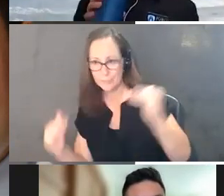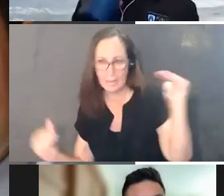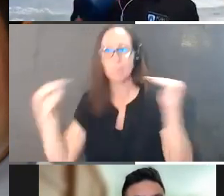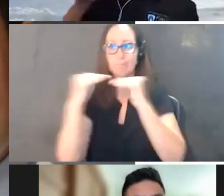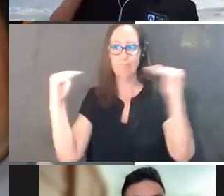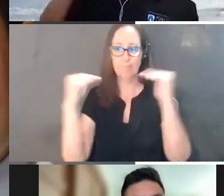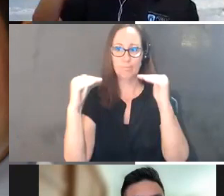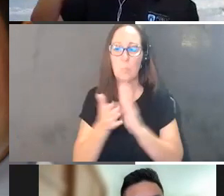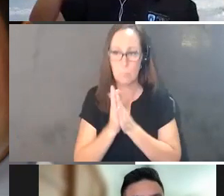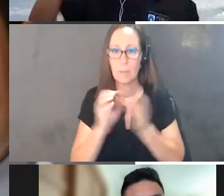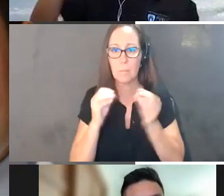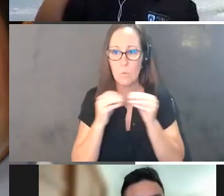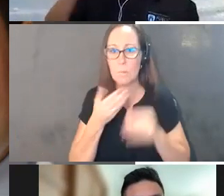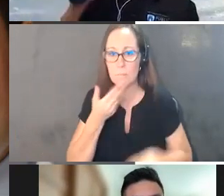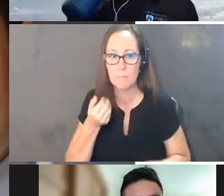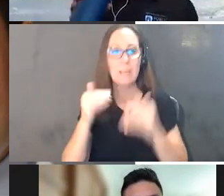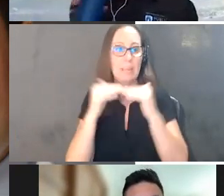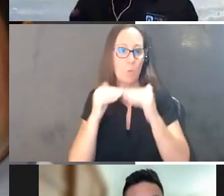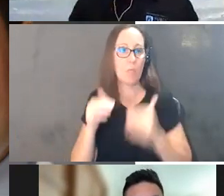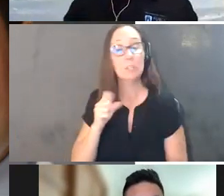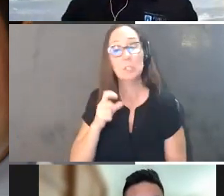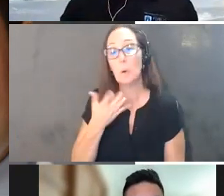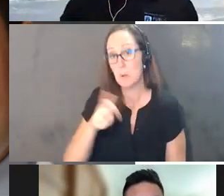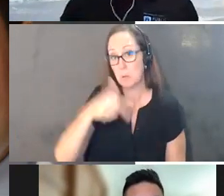share about our next portion. Thank you.